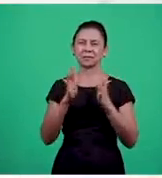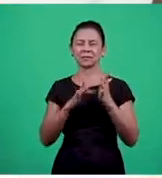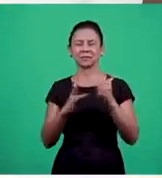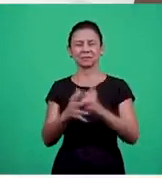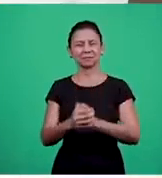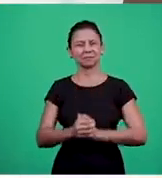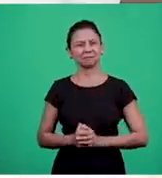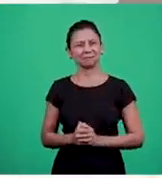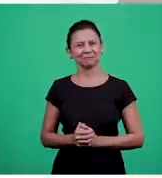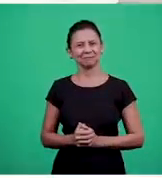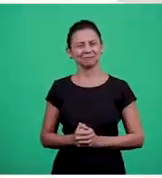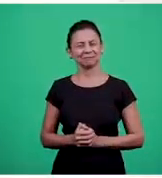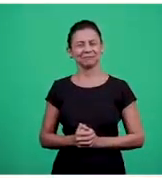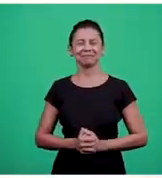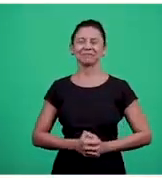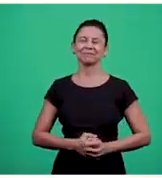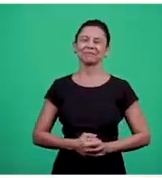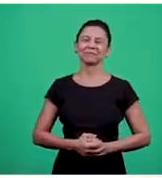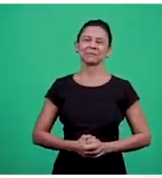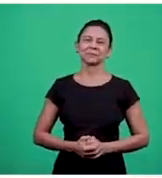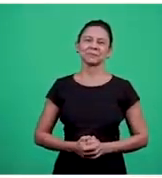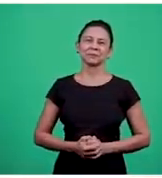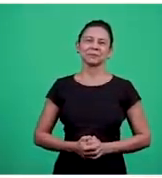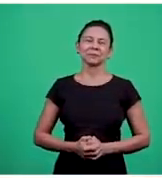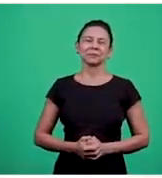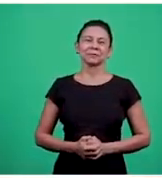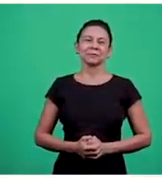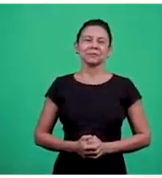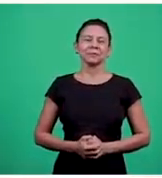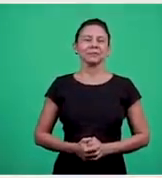Long live the King Jesus.